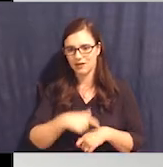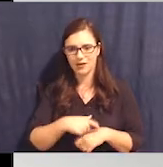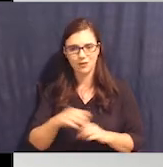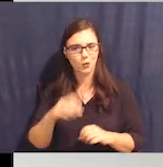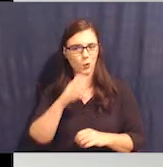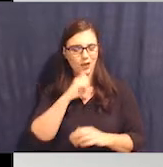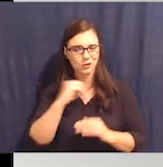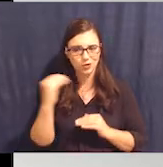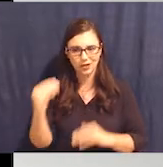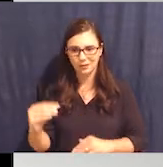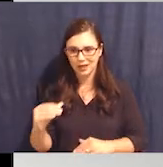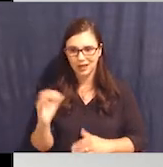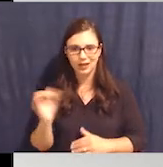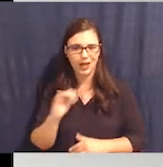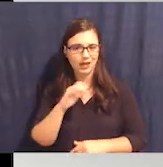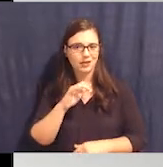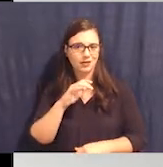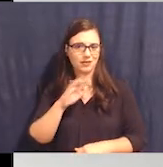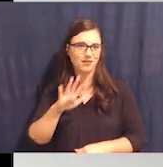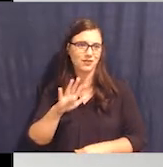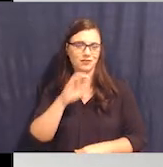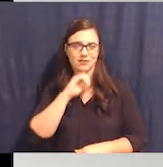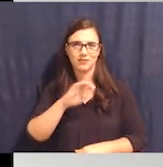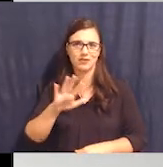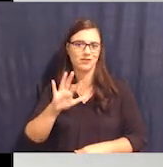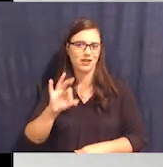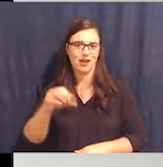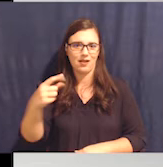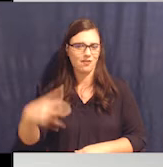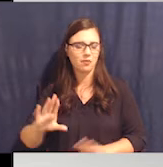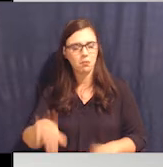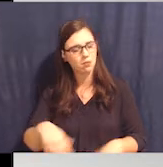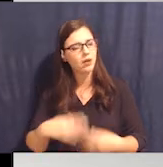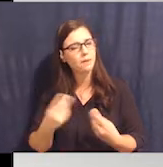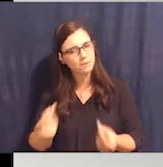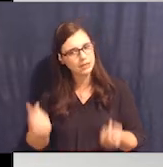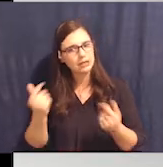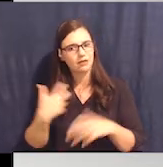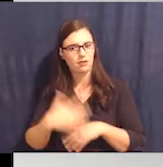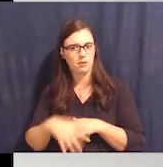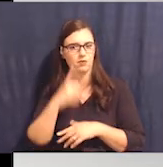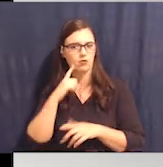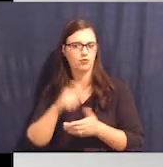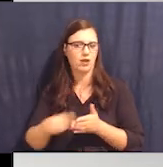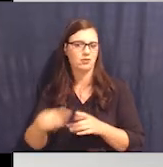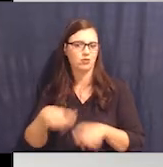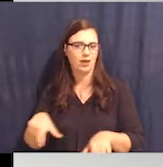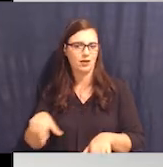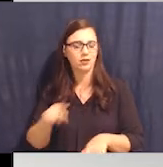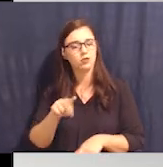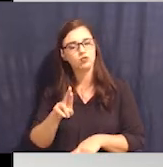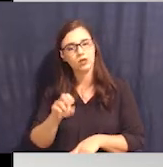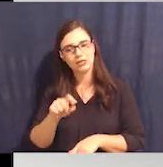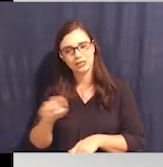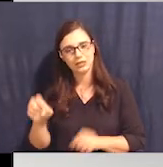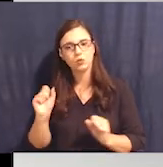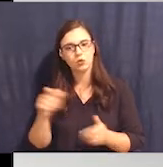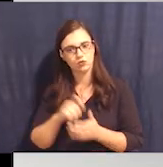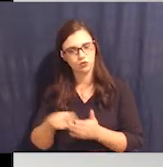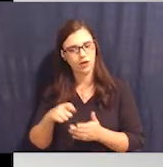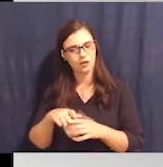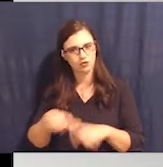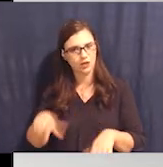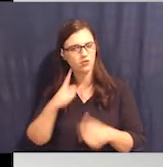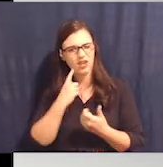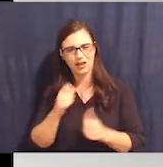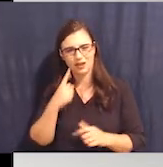specific time. There's no age limit like 59 and a half. It's immediately available for you to write checks. As trustee, you can write checks for anything